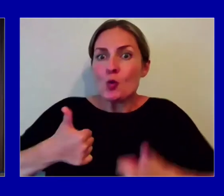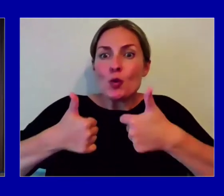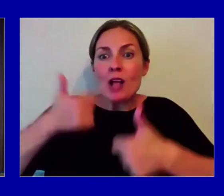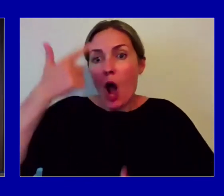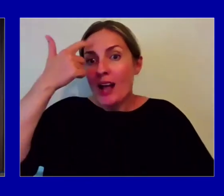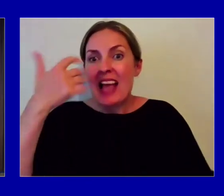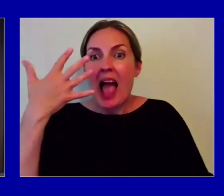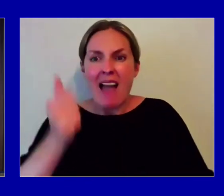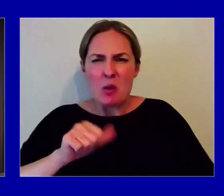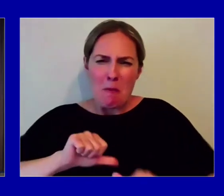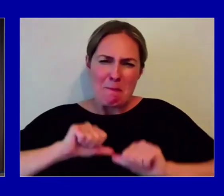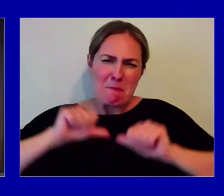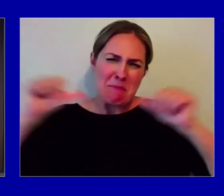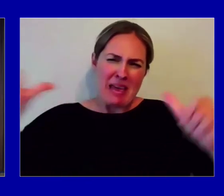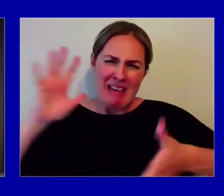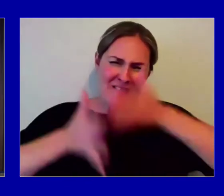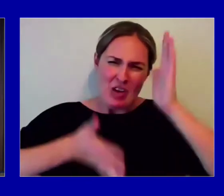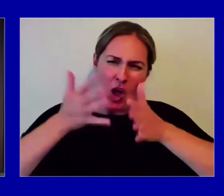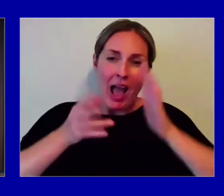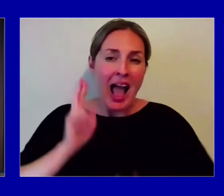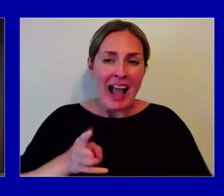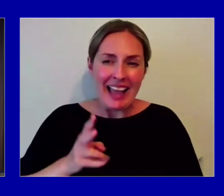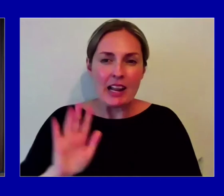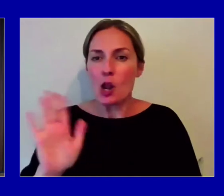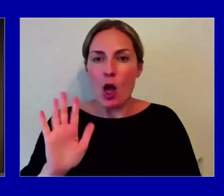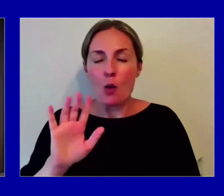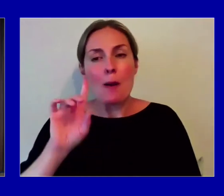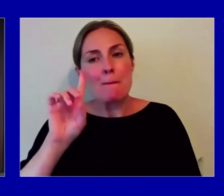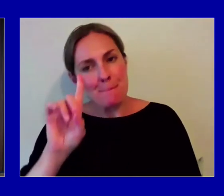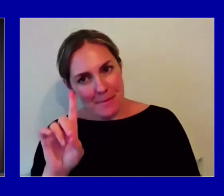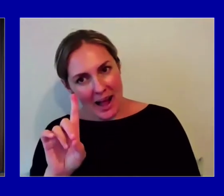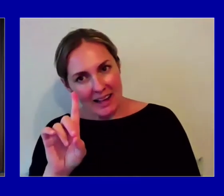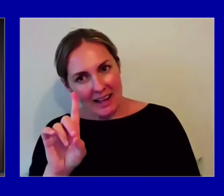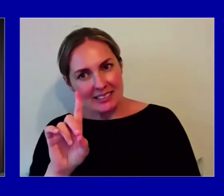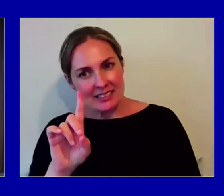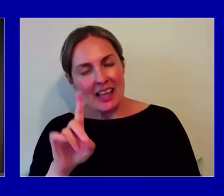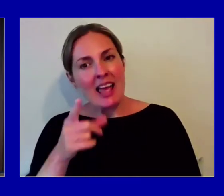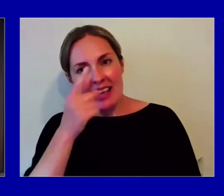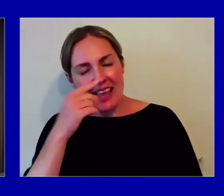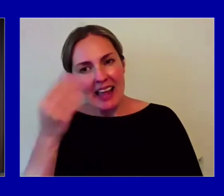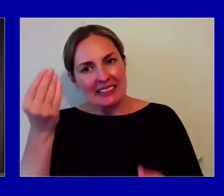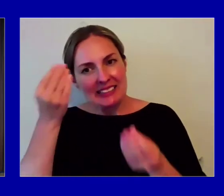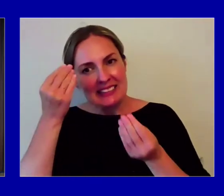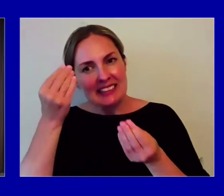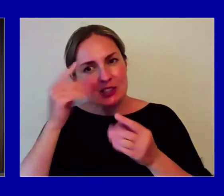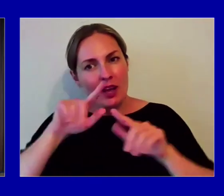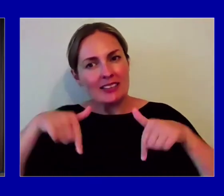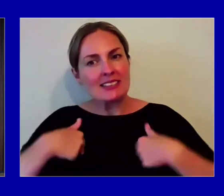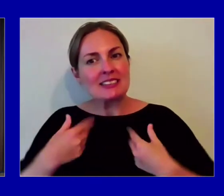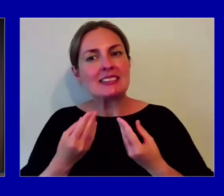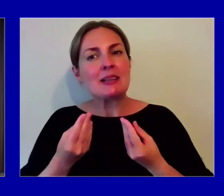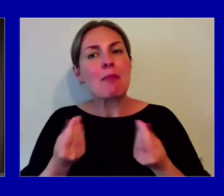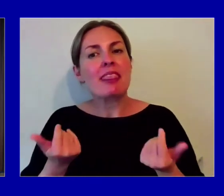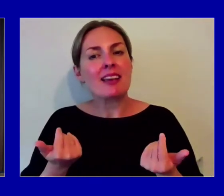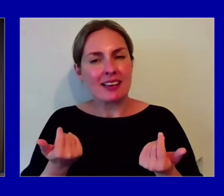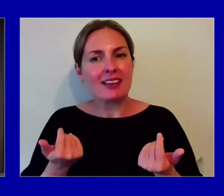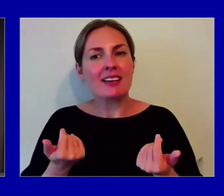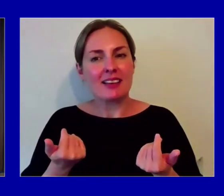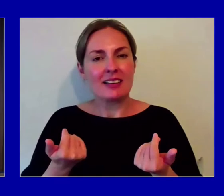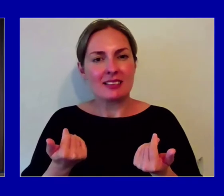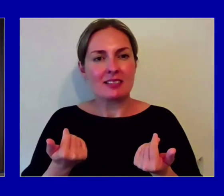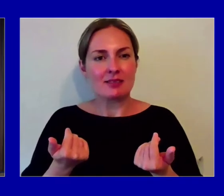teach us a lesson. But what we had been trying to do even before the fire started was to get back to the Aboriginal forest.